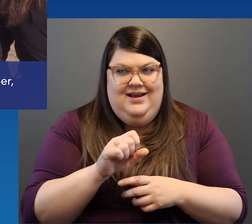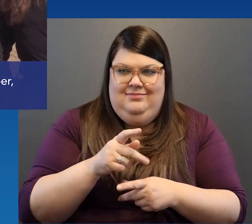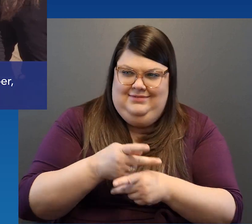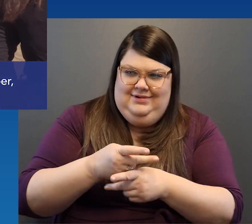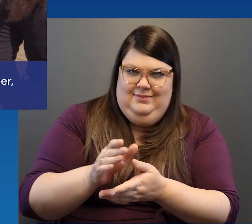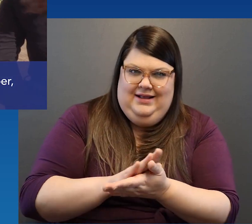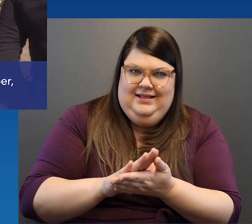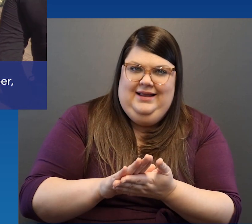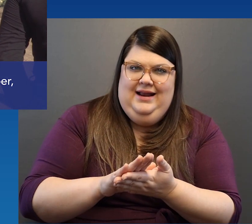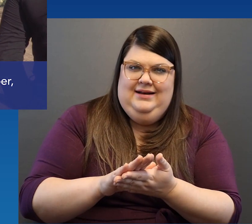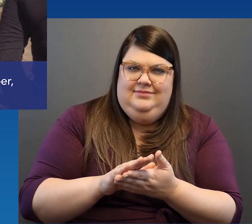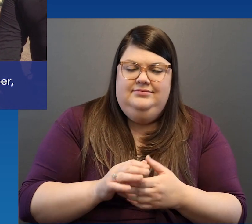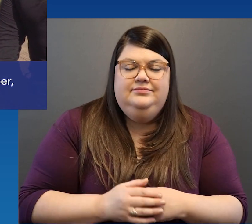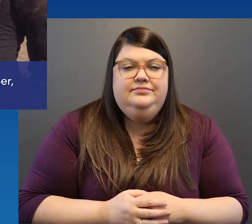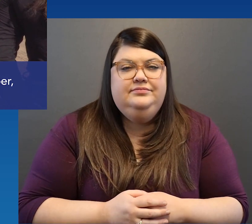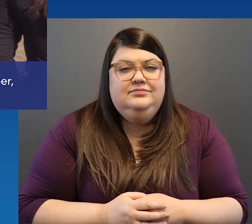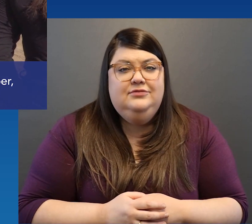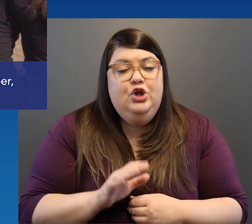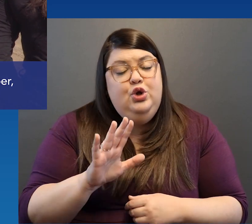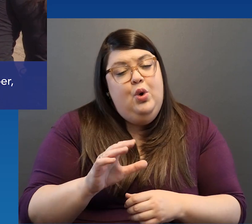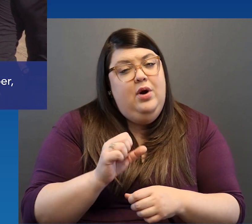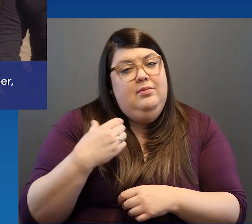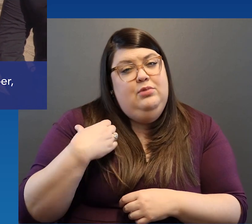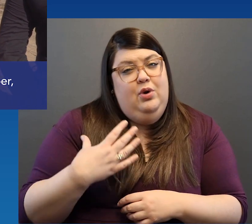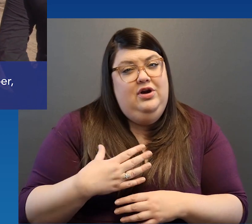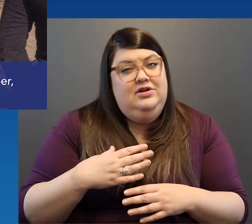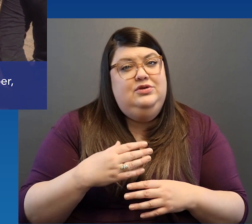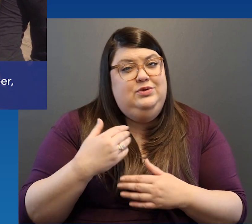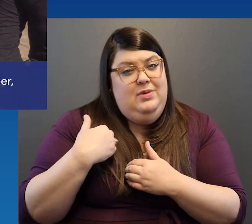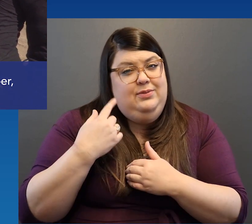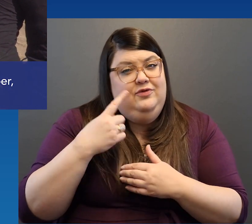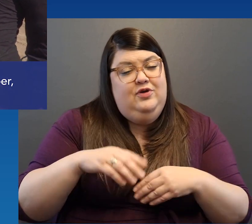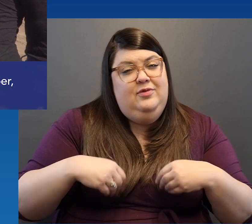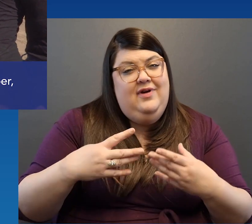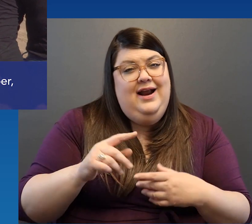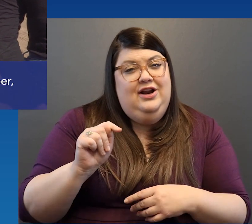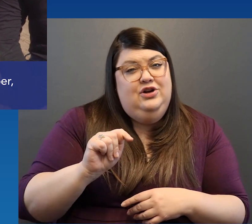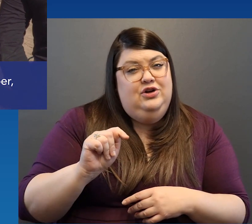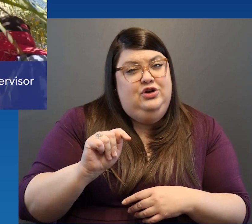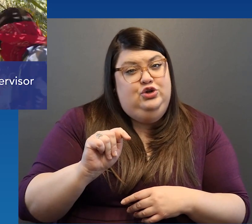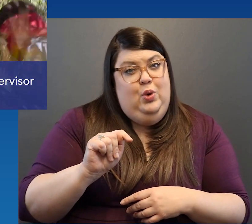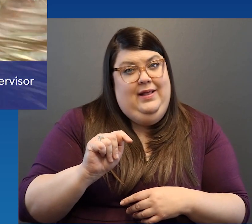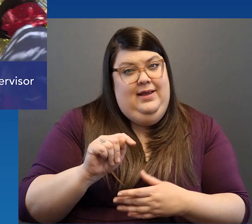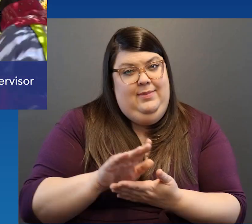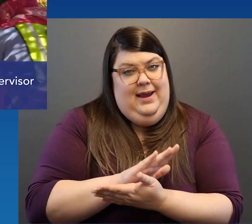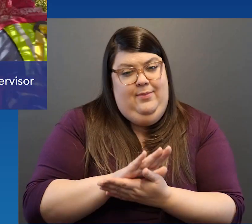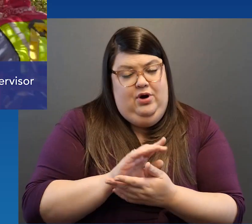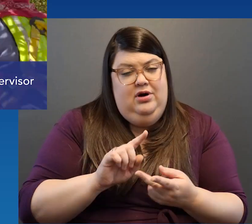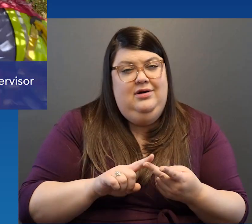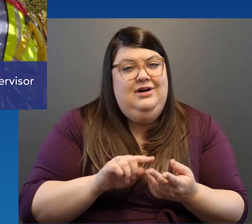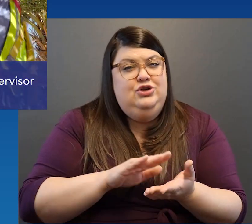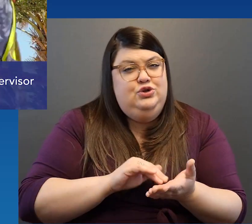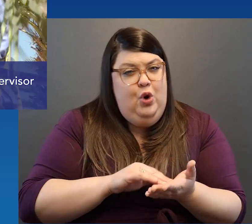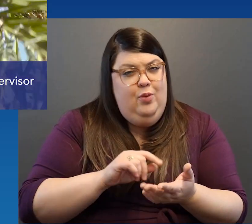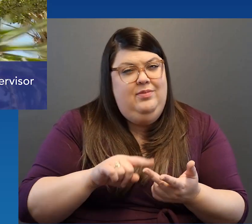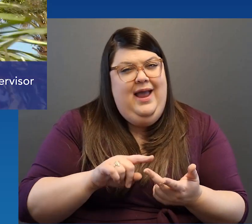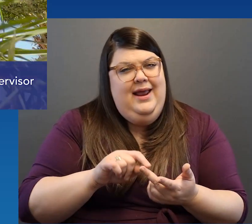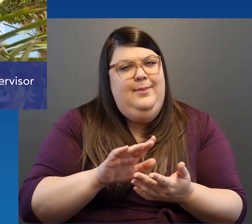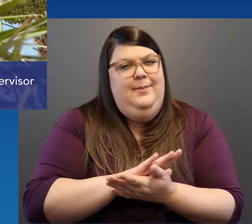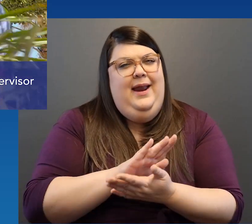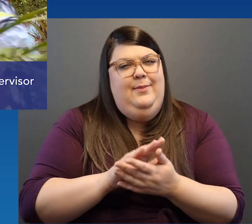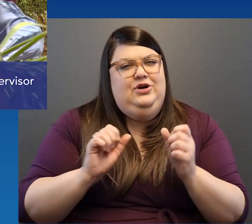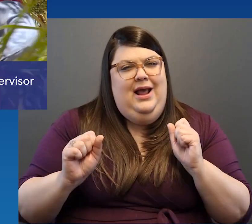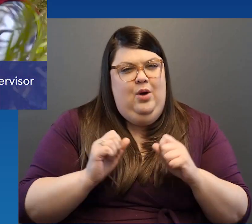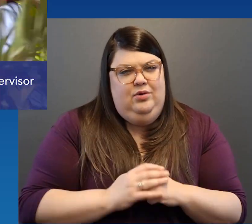sanitary. Your employer is responsible for providing toilet paper, soap, and paper towels. If you are injured while working, report it to